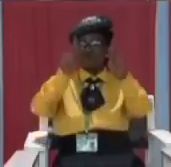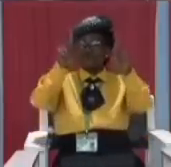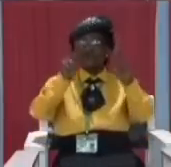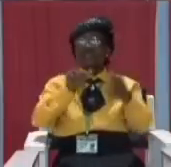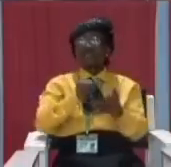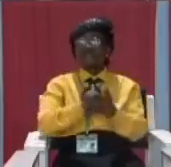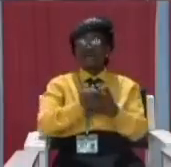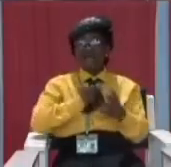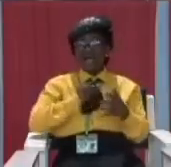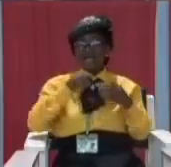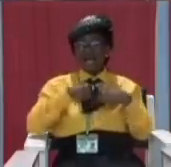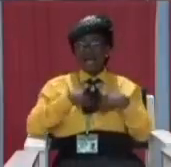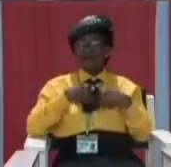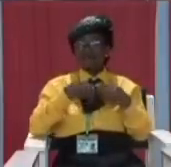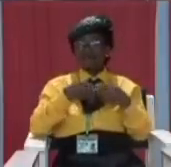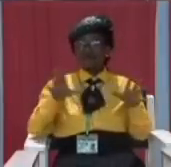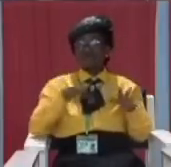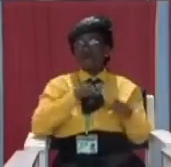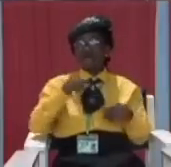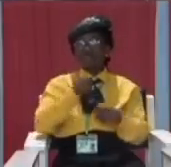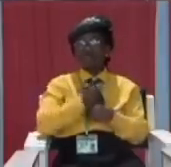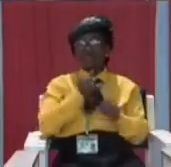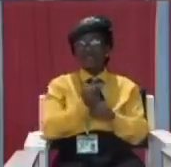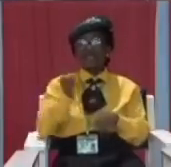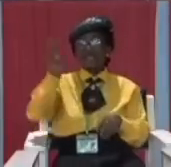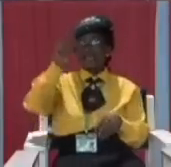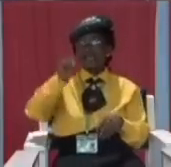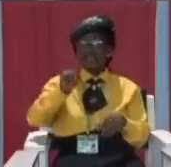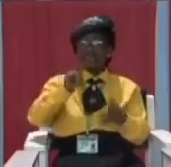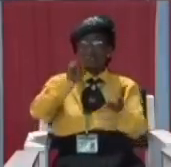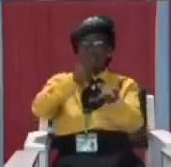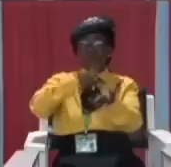make them double.